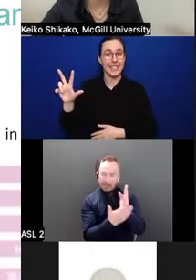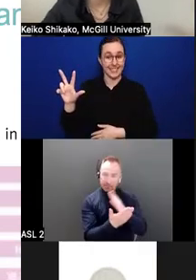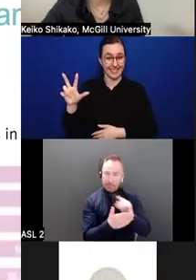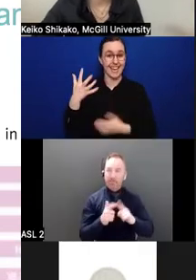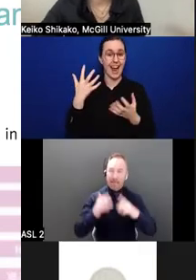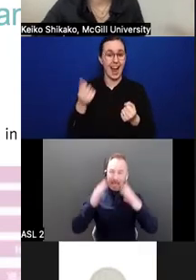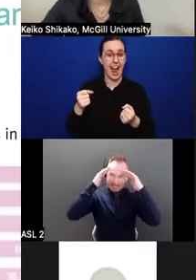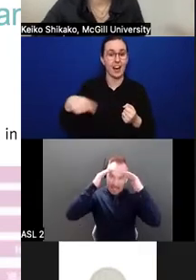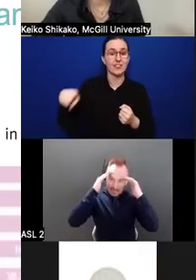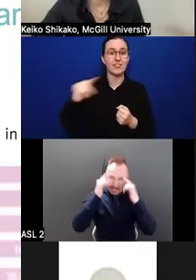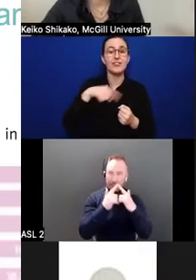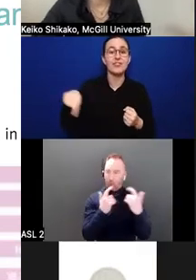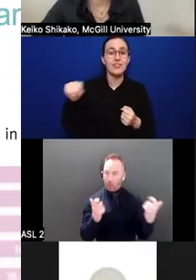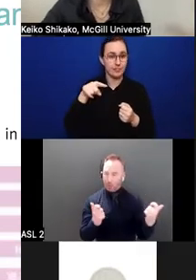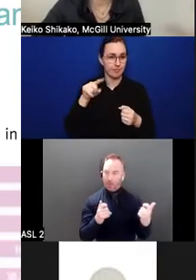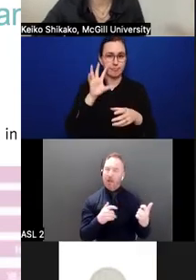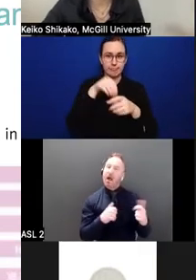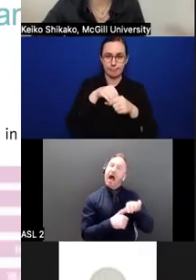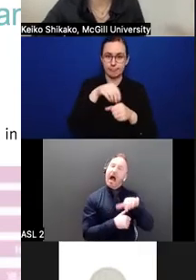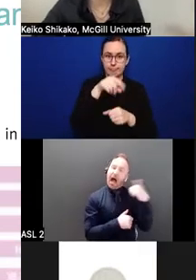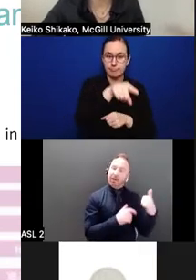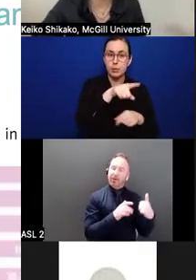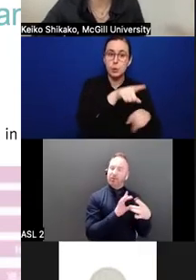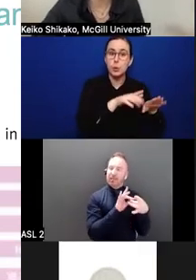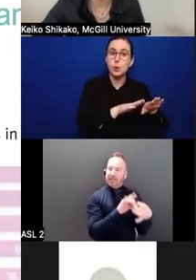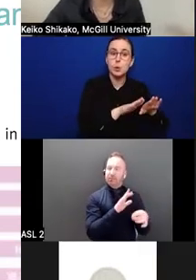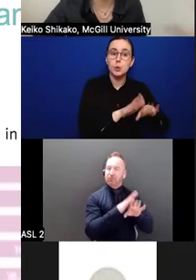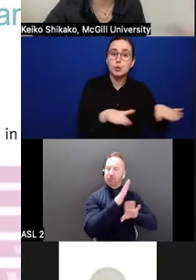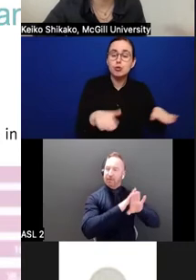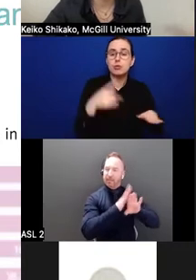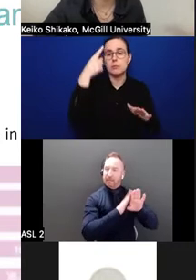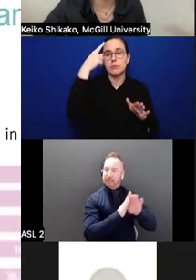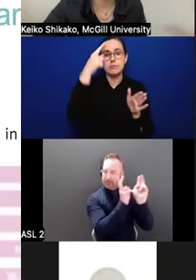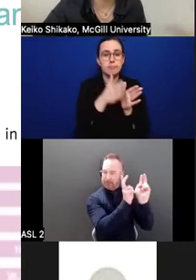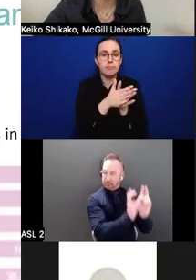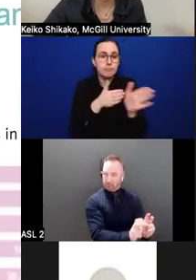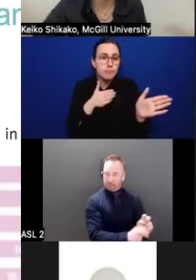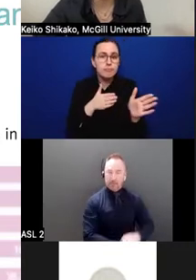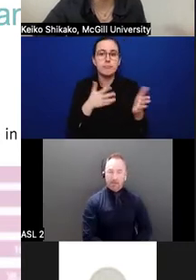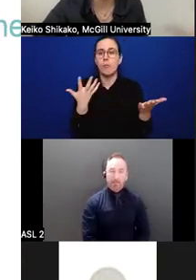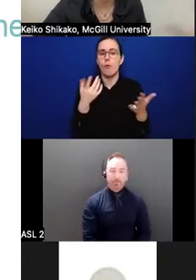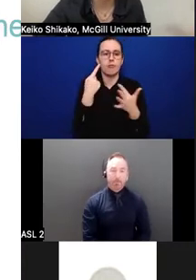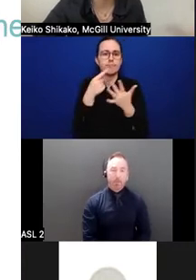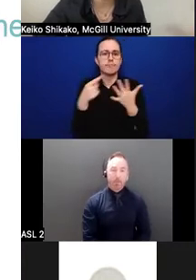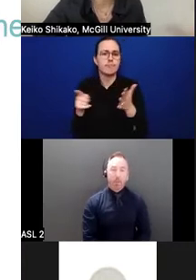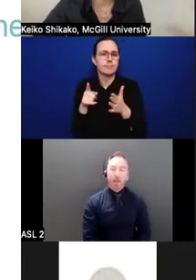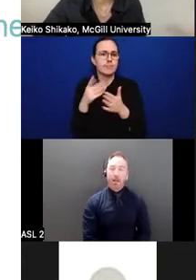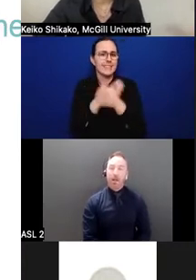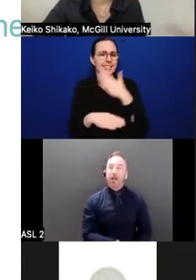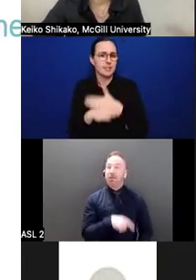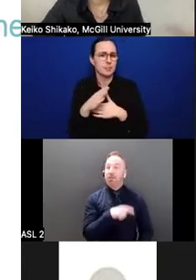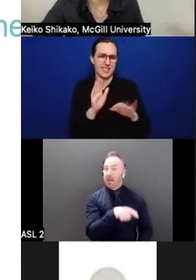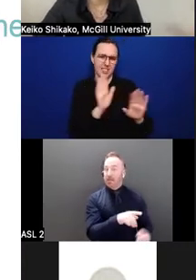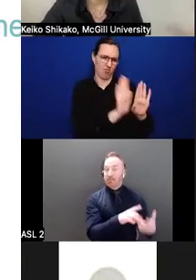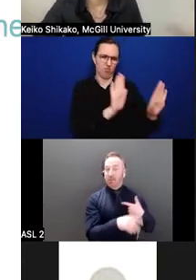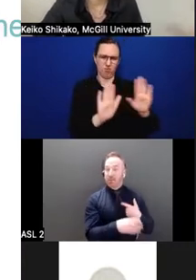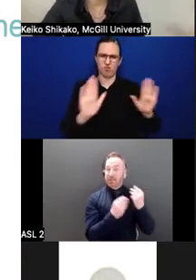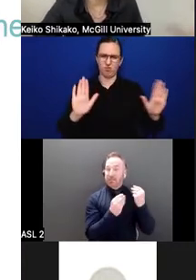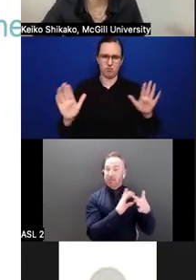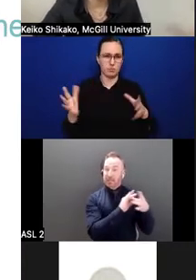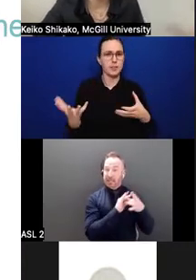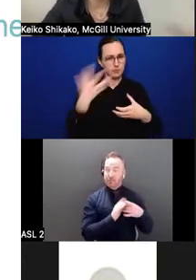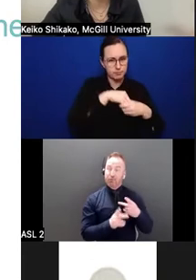development. And that's according to the responses that the caregivers provided. The family